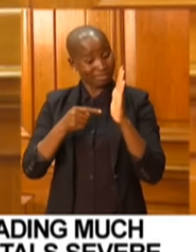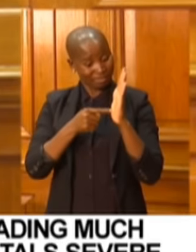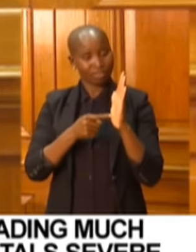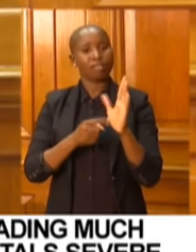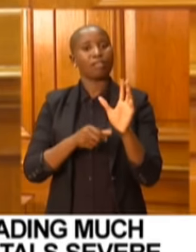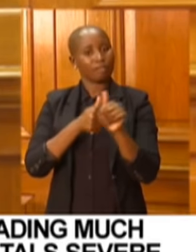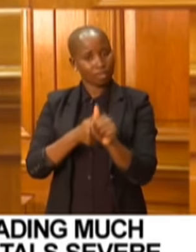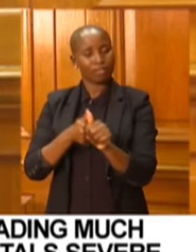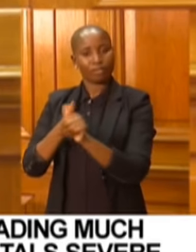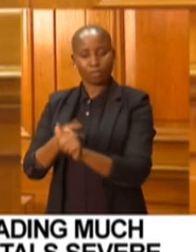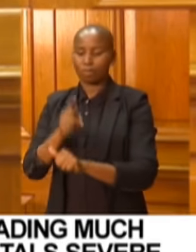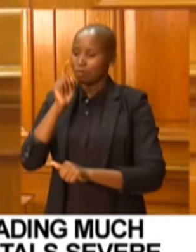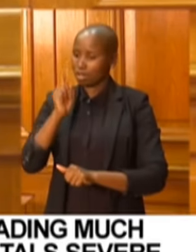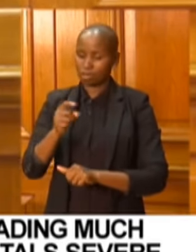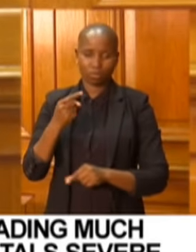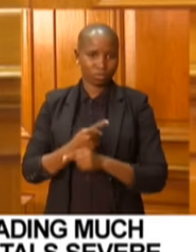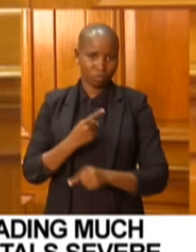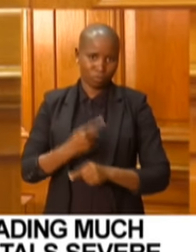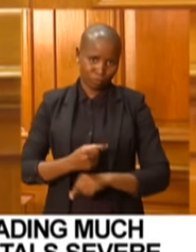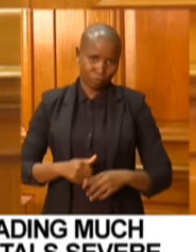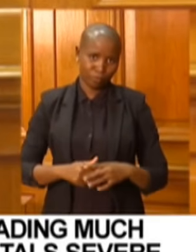necessary health guidelines.